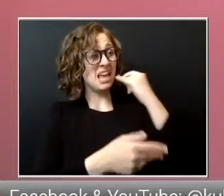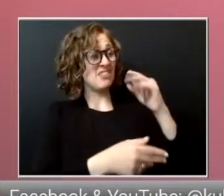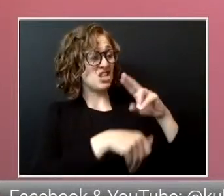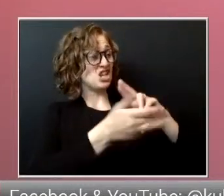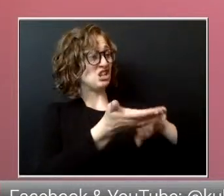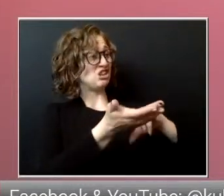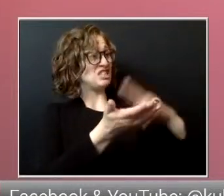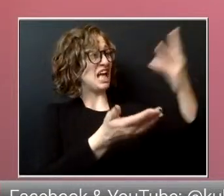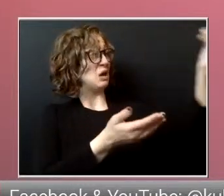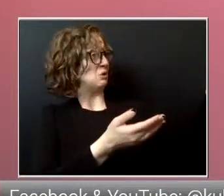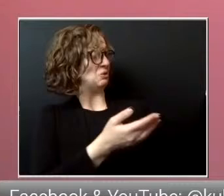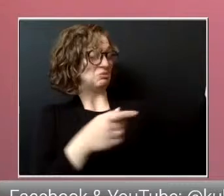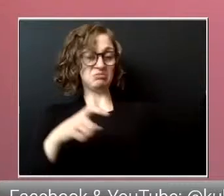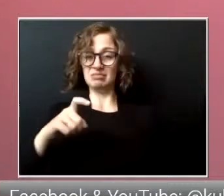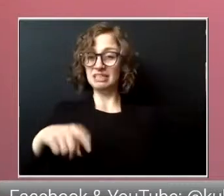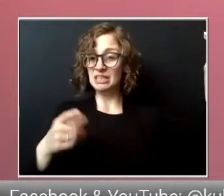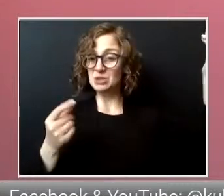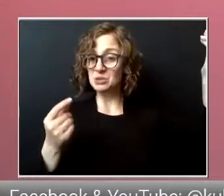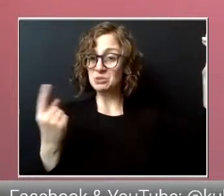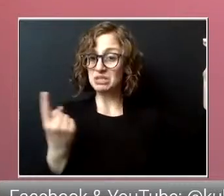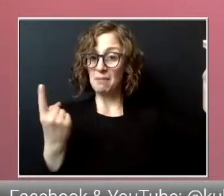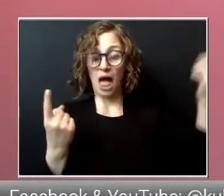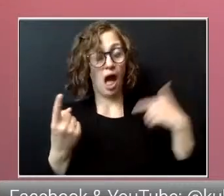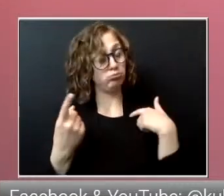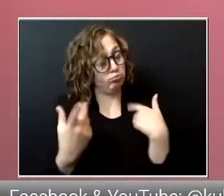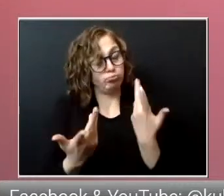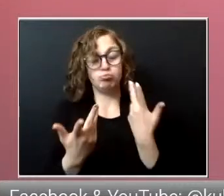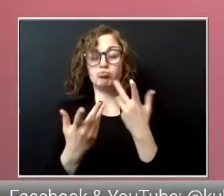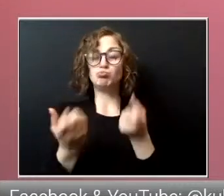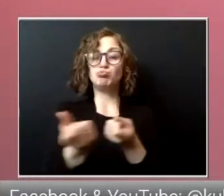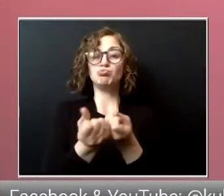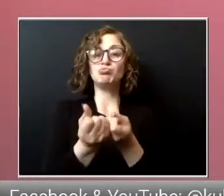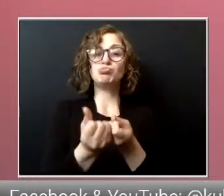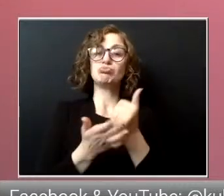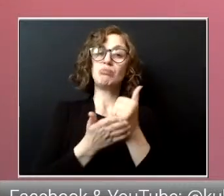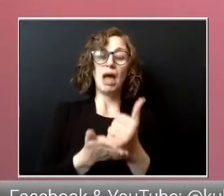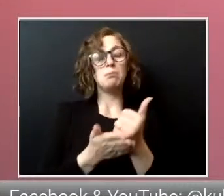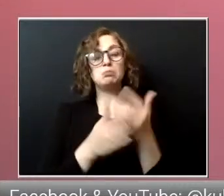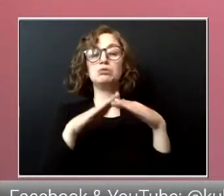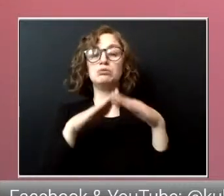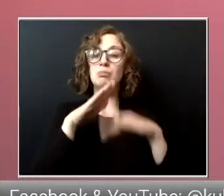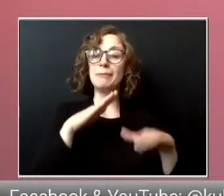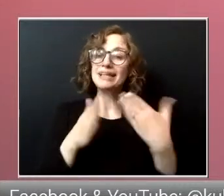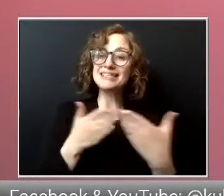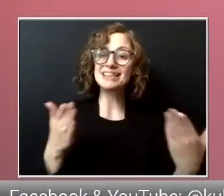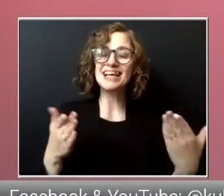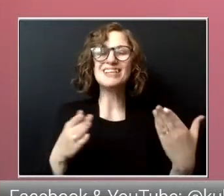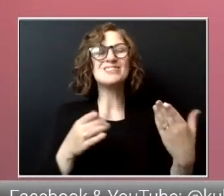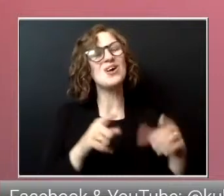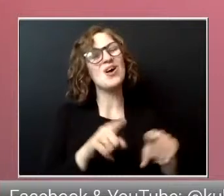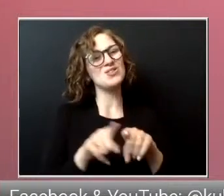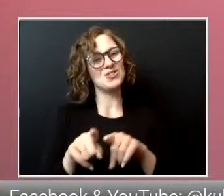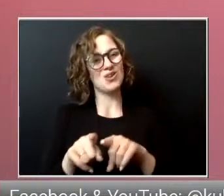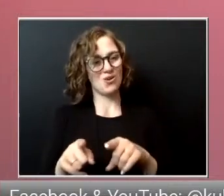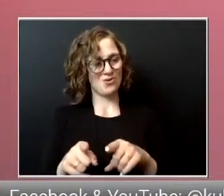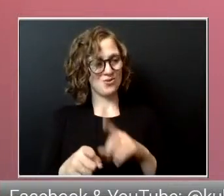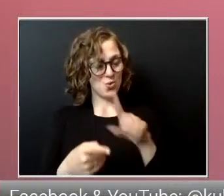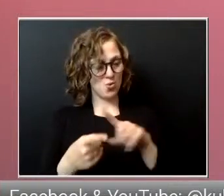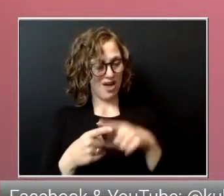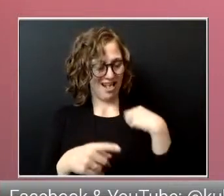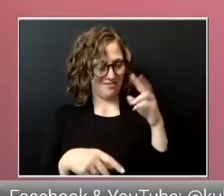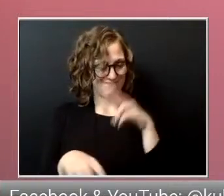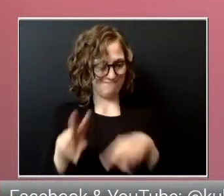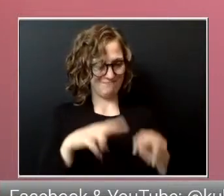done, I'll pitch in and try to do some basic stuff. Plus, having a happy baby when I'm examining them